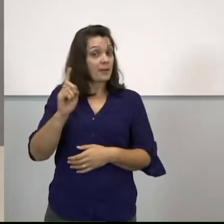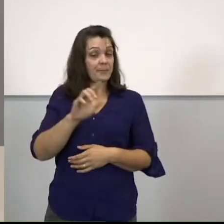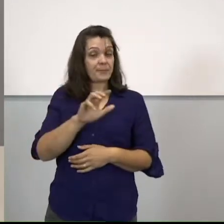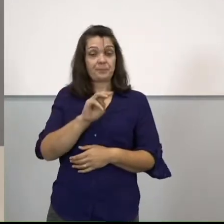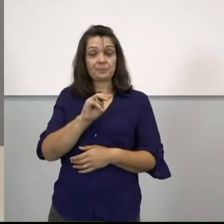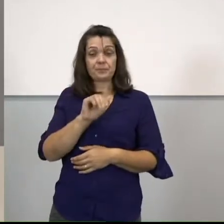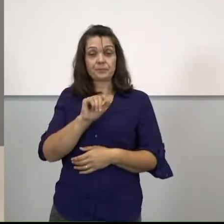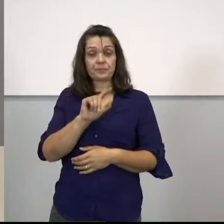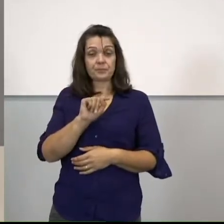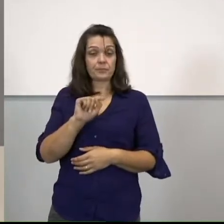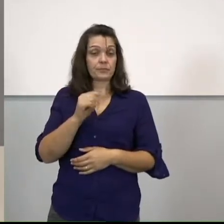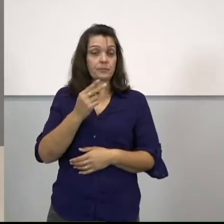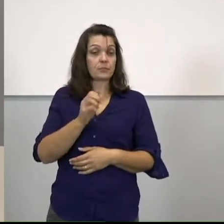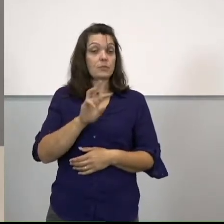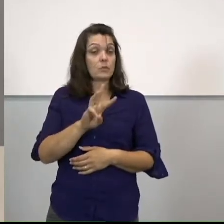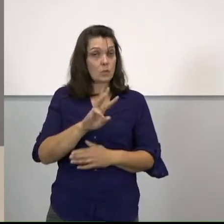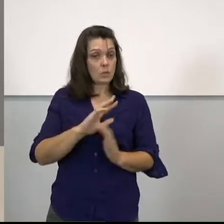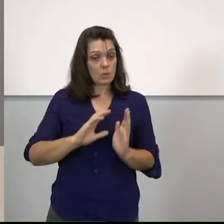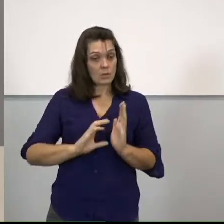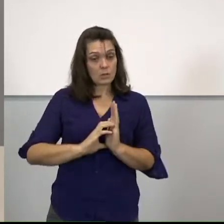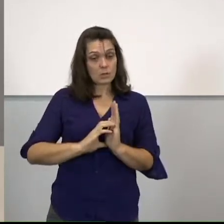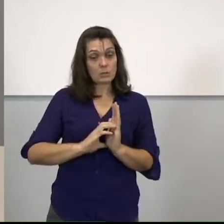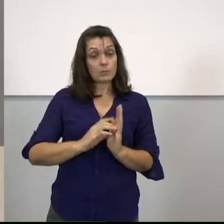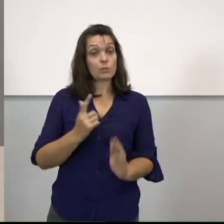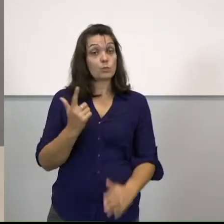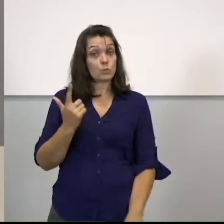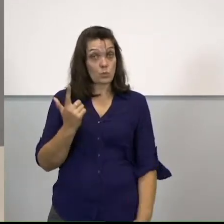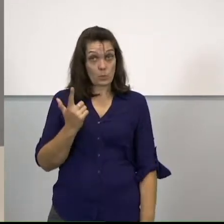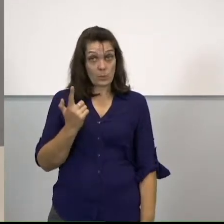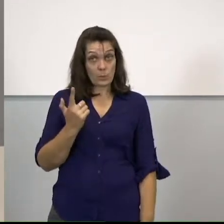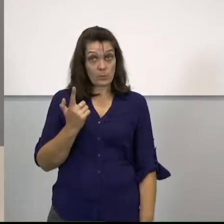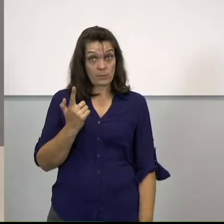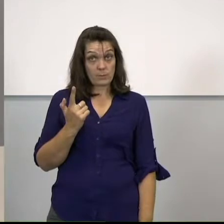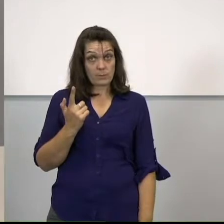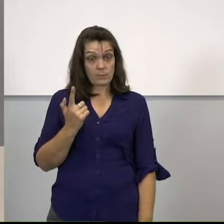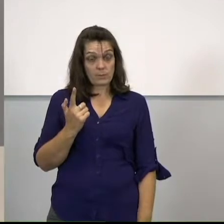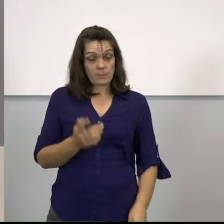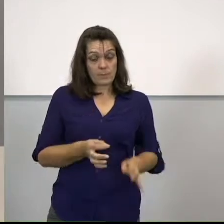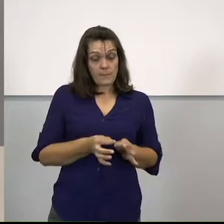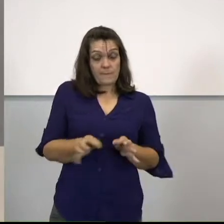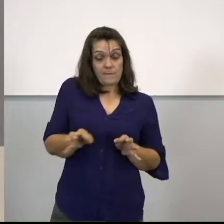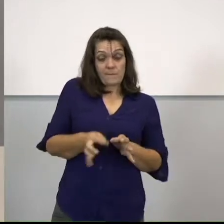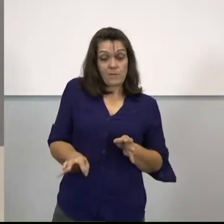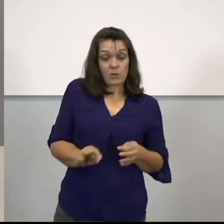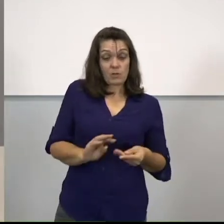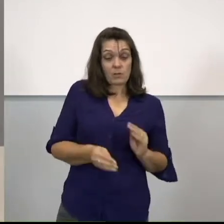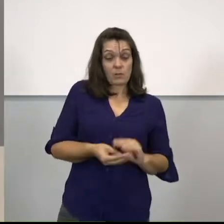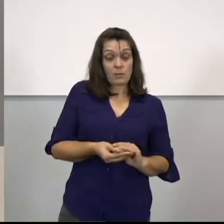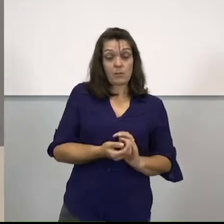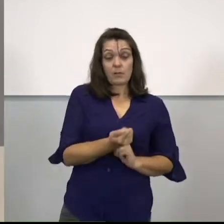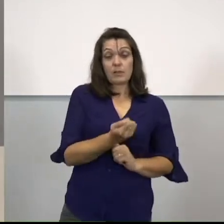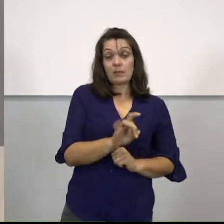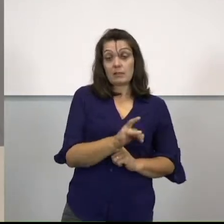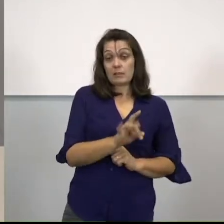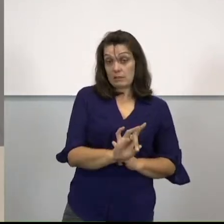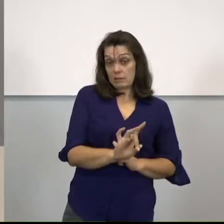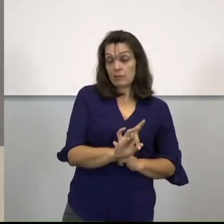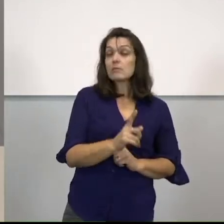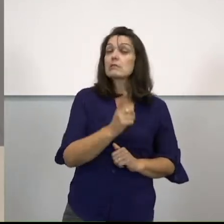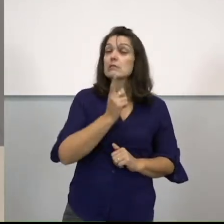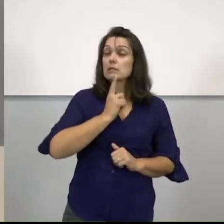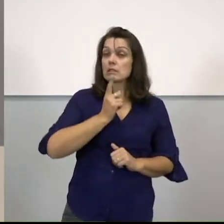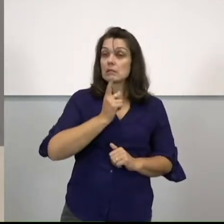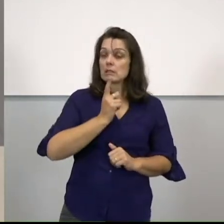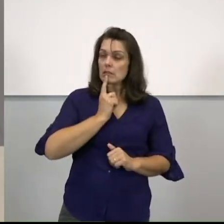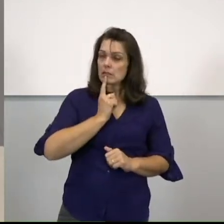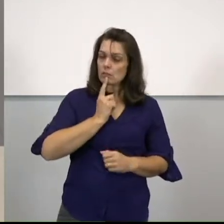Matthew chapter 21, starting in verse 18. It said, early in